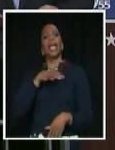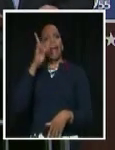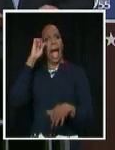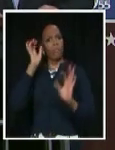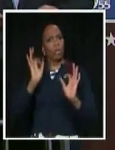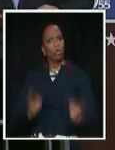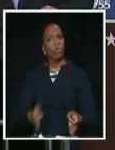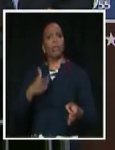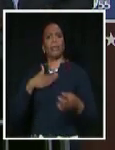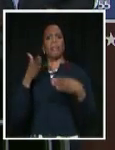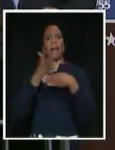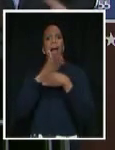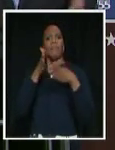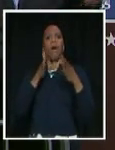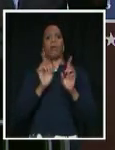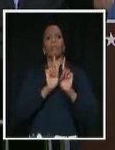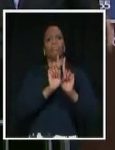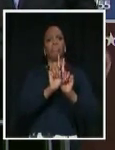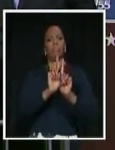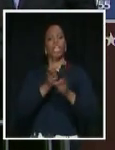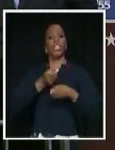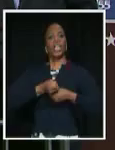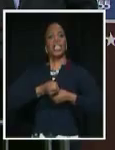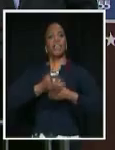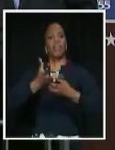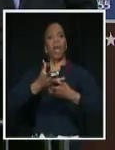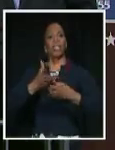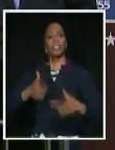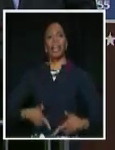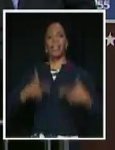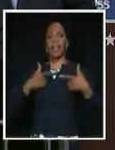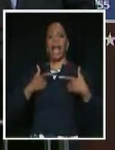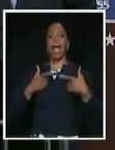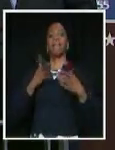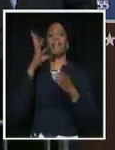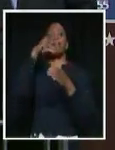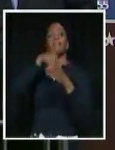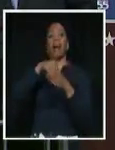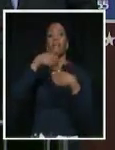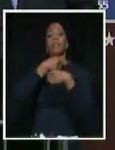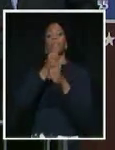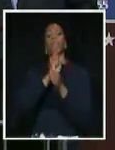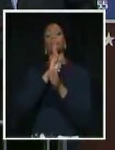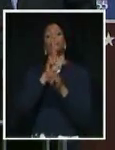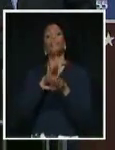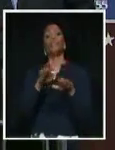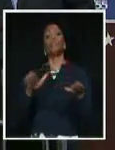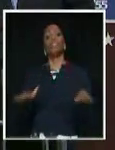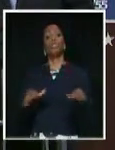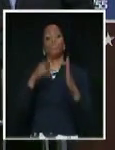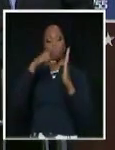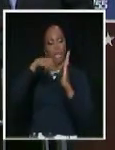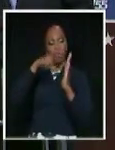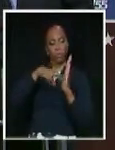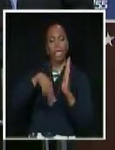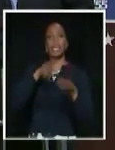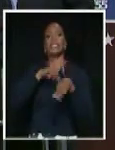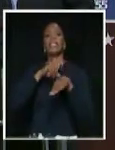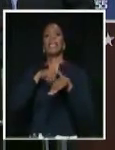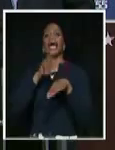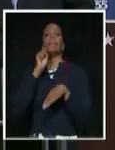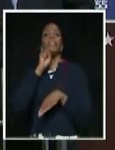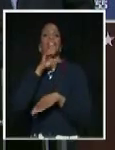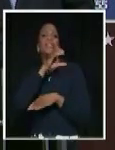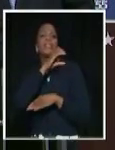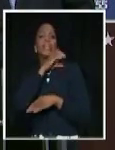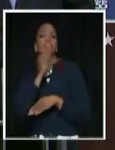partner. She's already expressed throughout her entire life involvement with making sure children can read. She spent time today in senior homes,